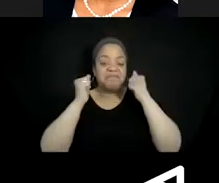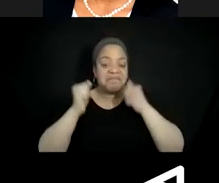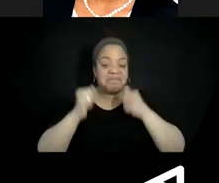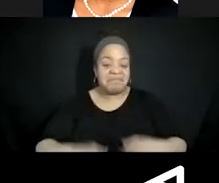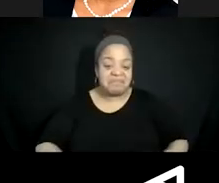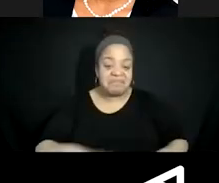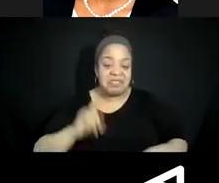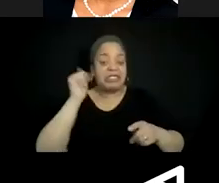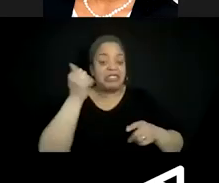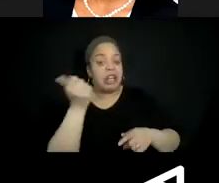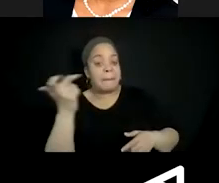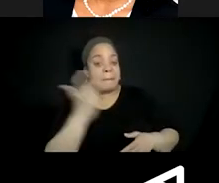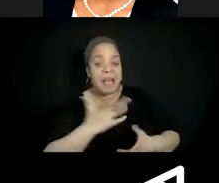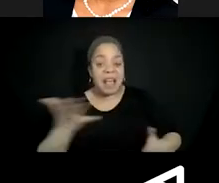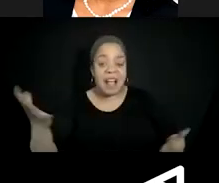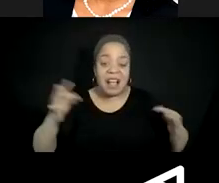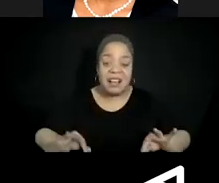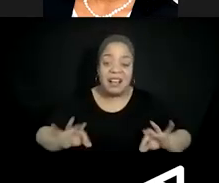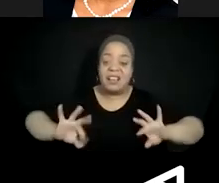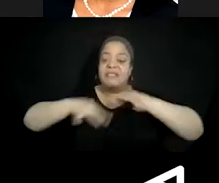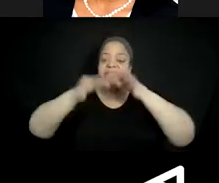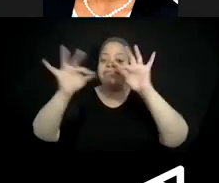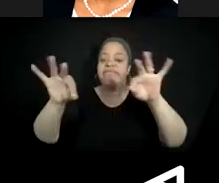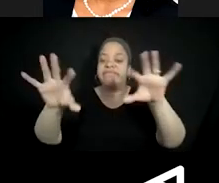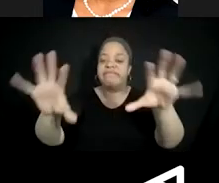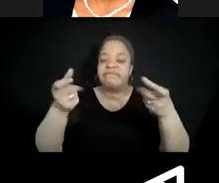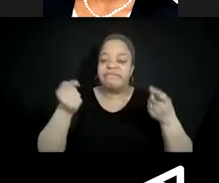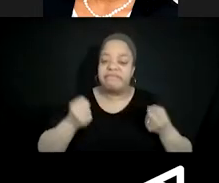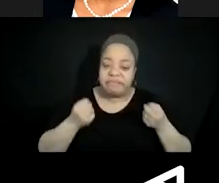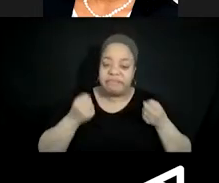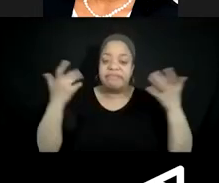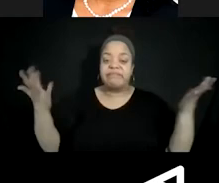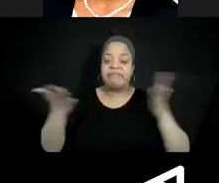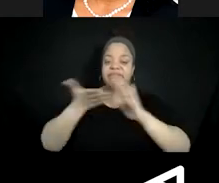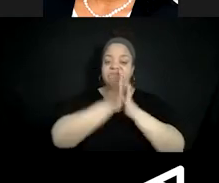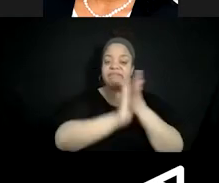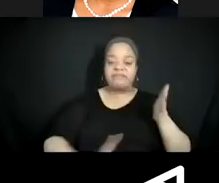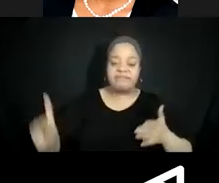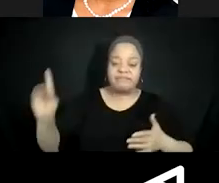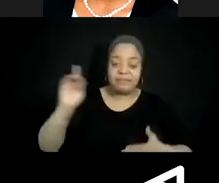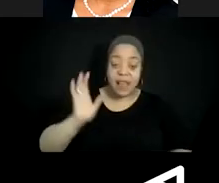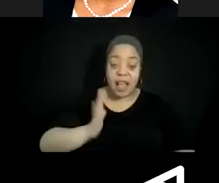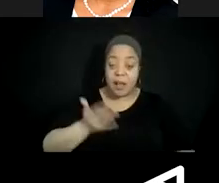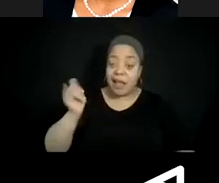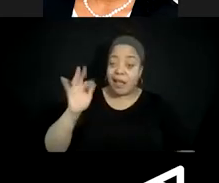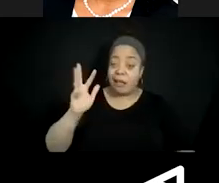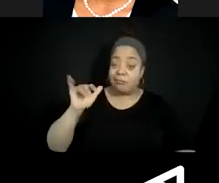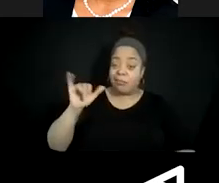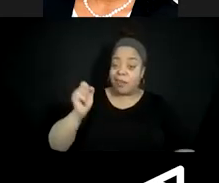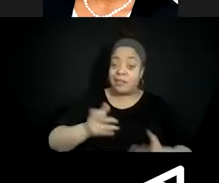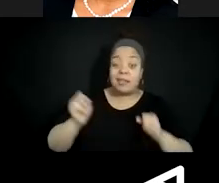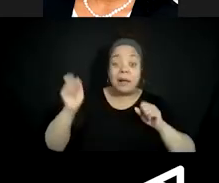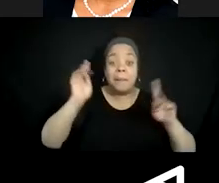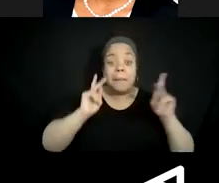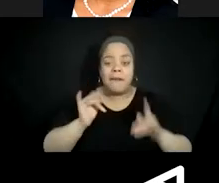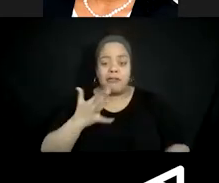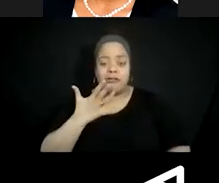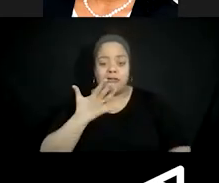to democratize our airways by people of color and other folks as well. And then the 1990s come, and